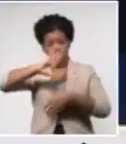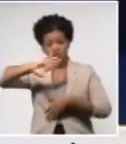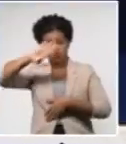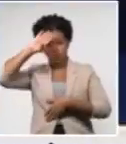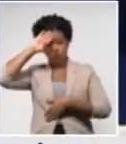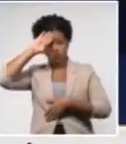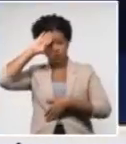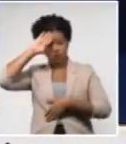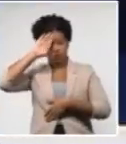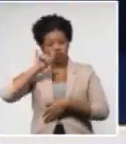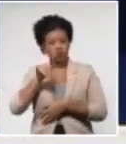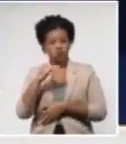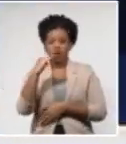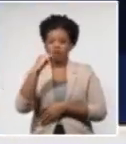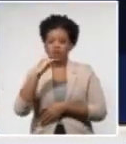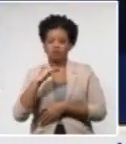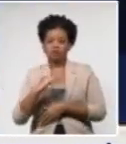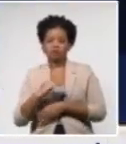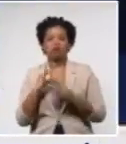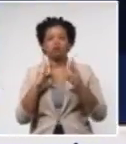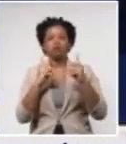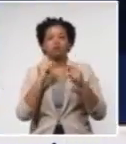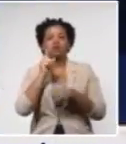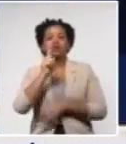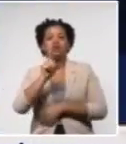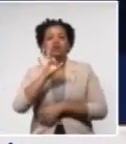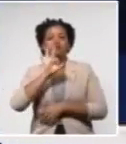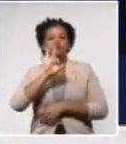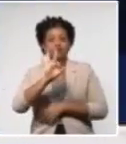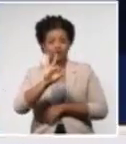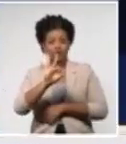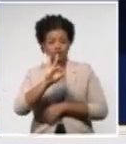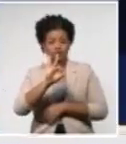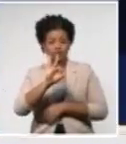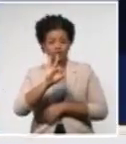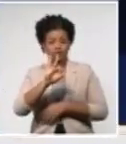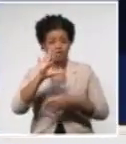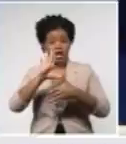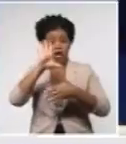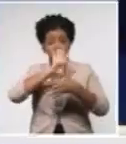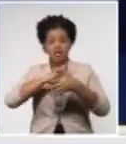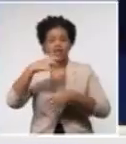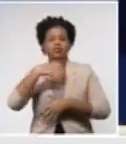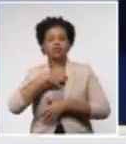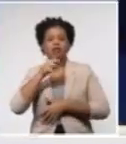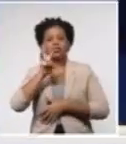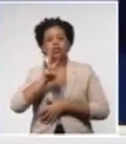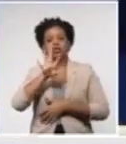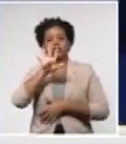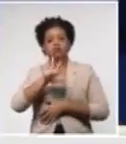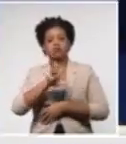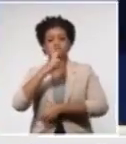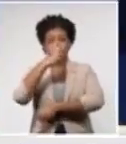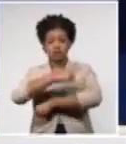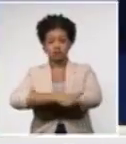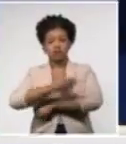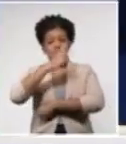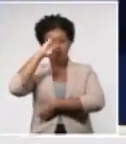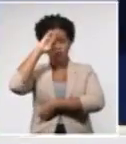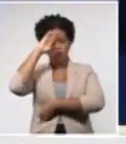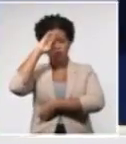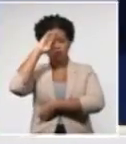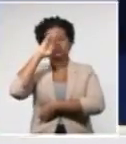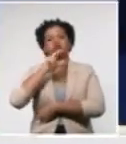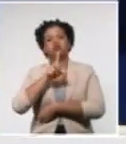place in this indicator in the region of the Americas out of 35 countries that